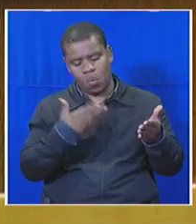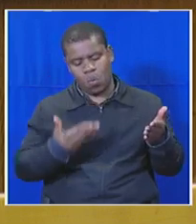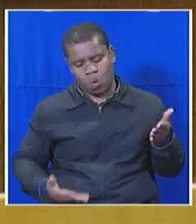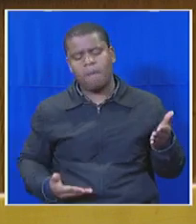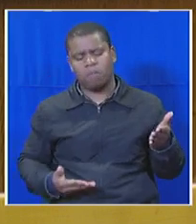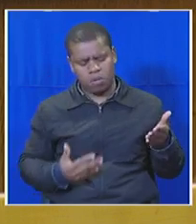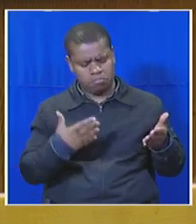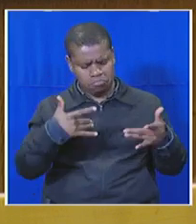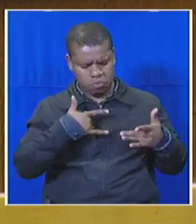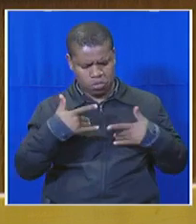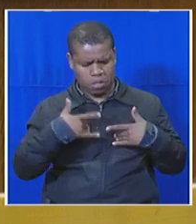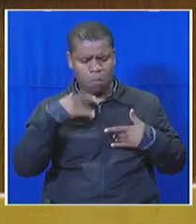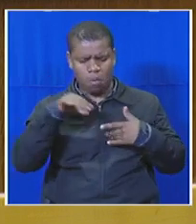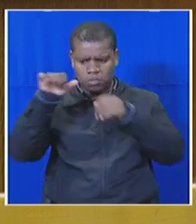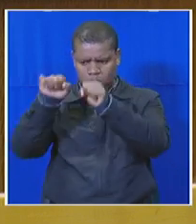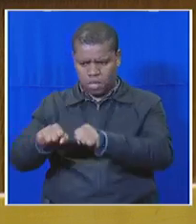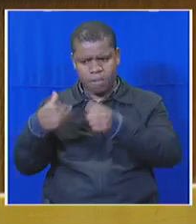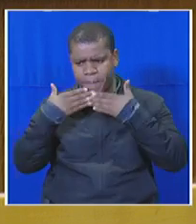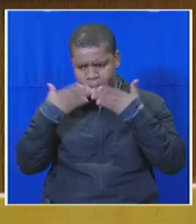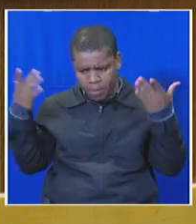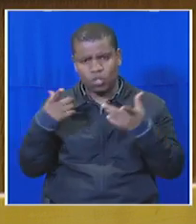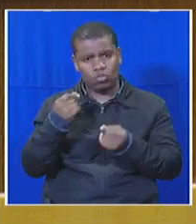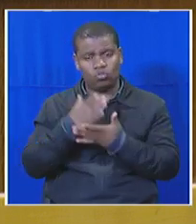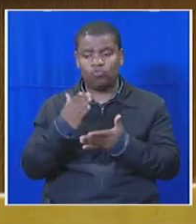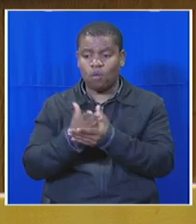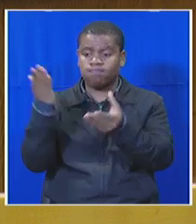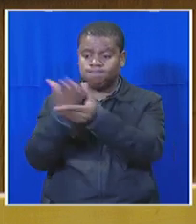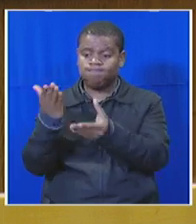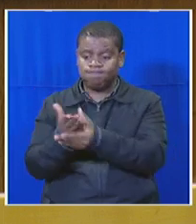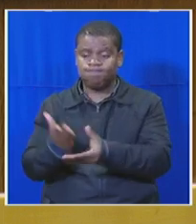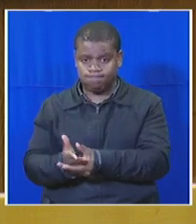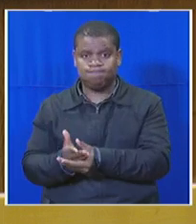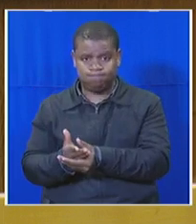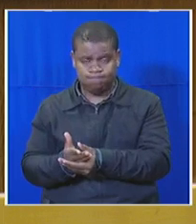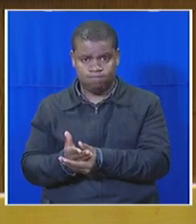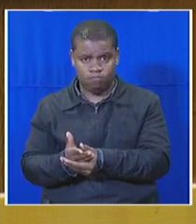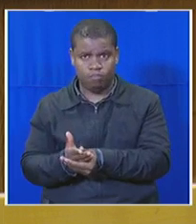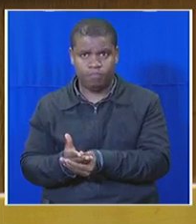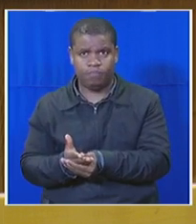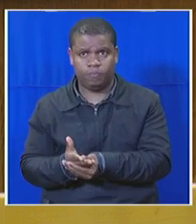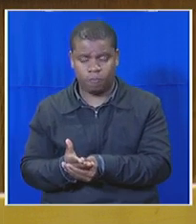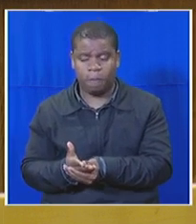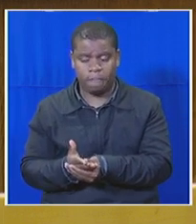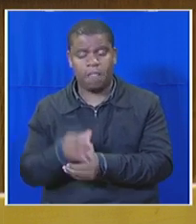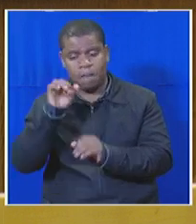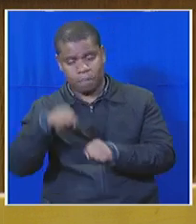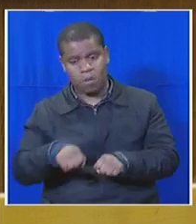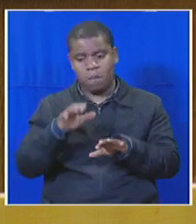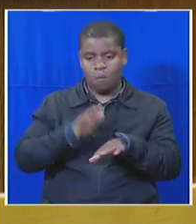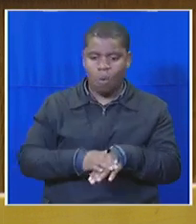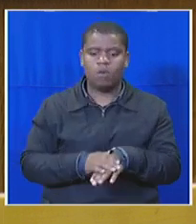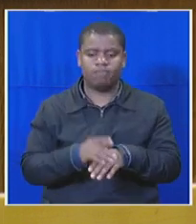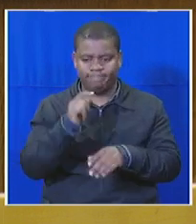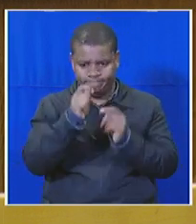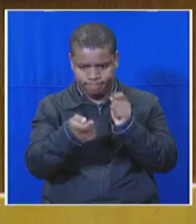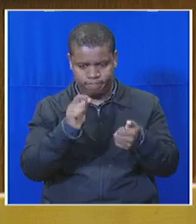no inadequate system in place to maintain records of receivable accounts and payables. Daily and